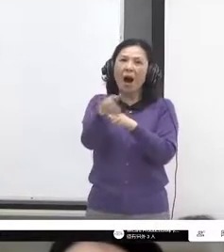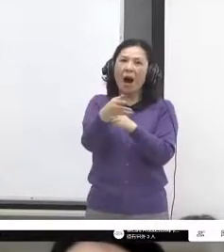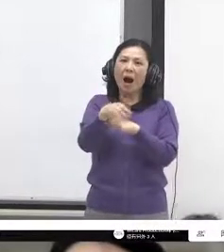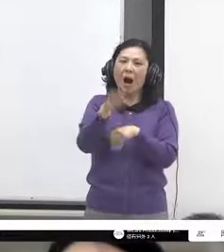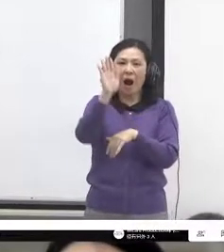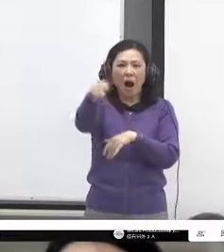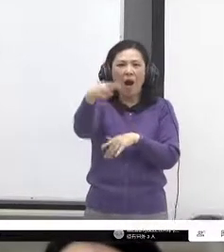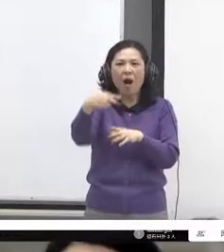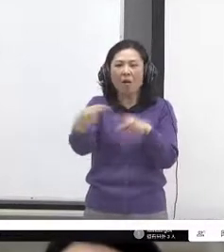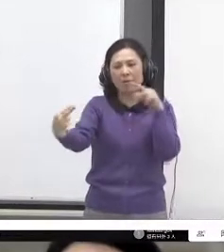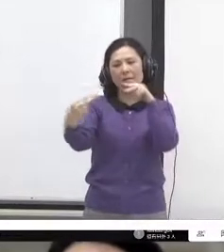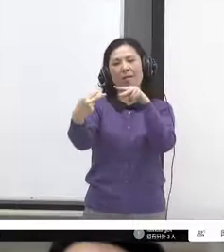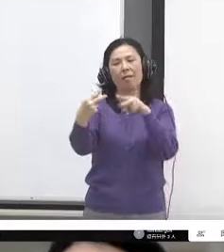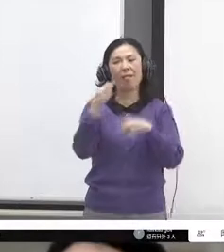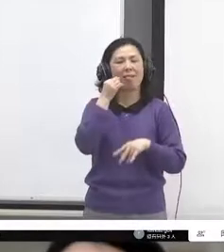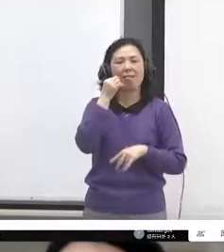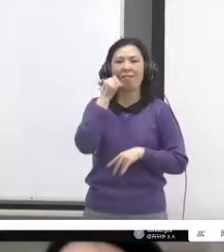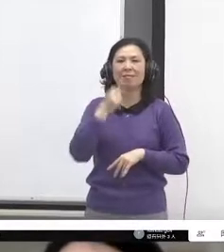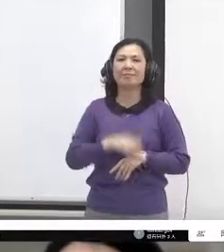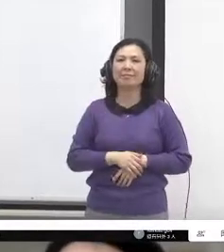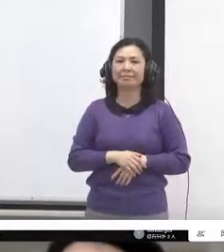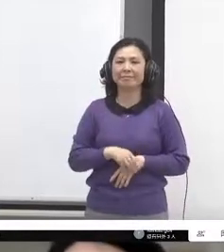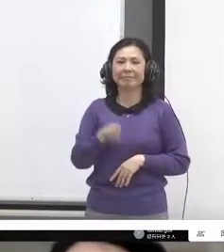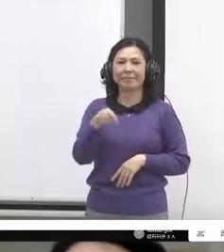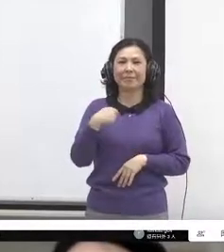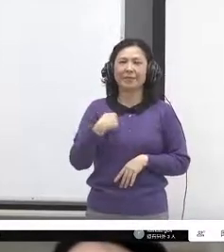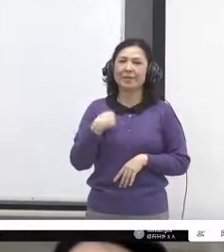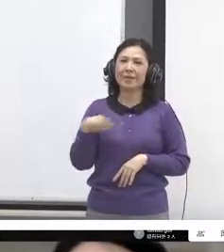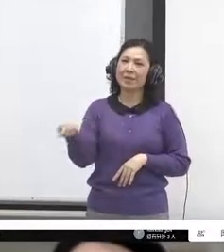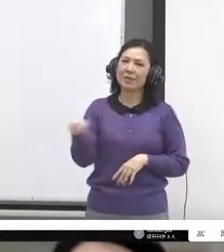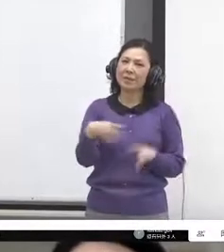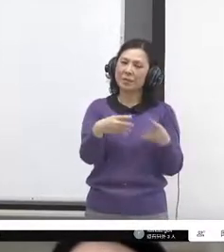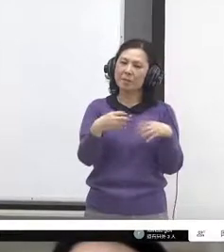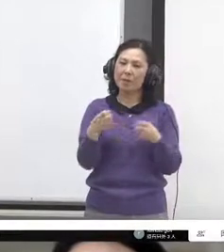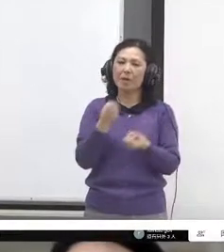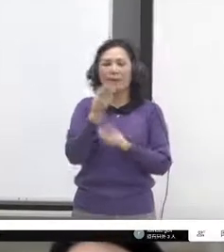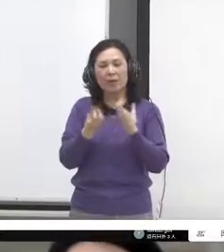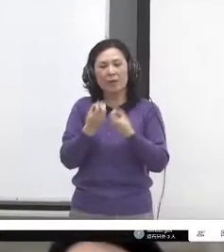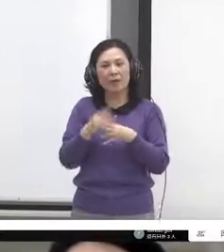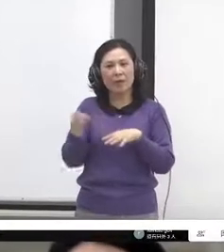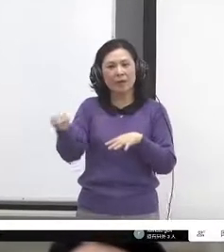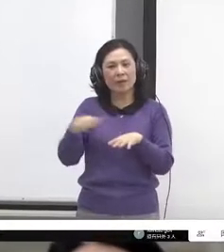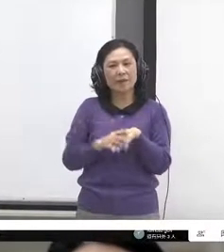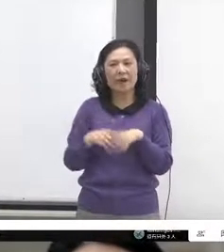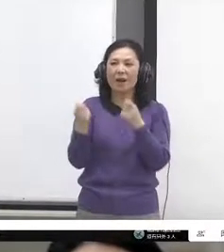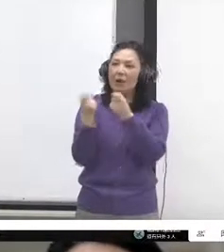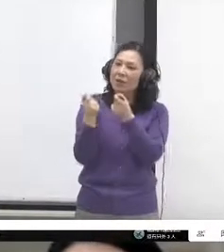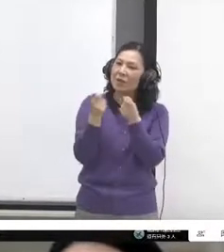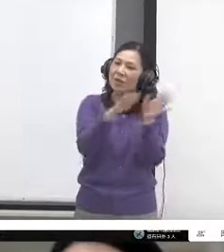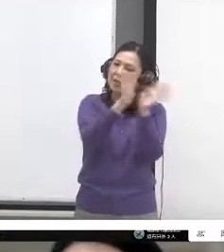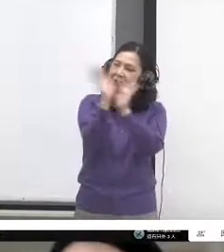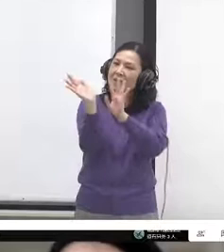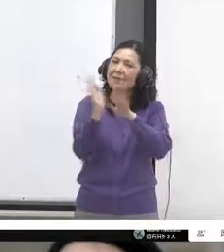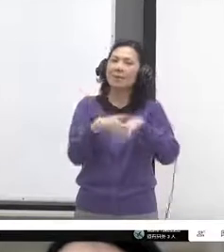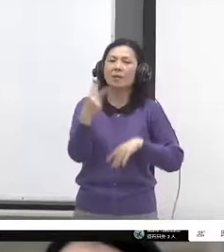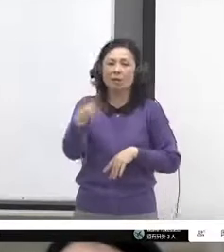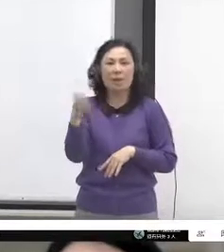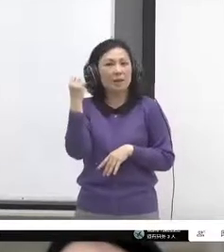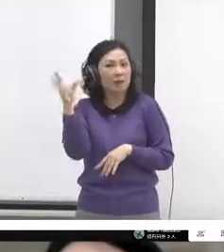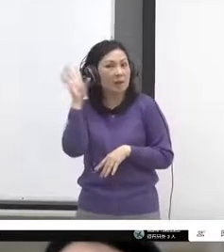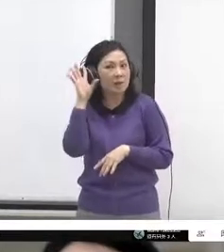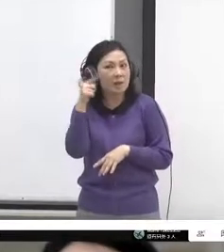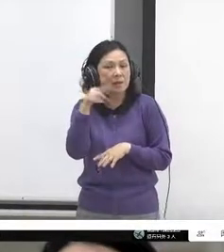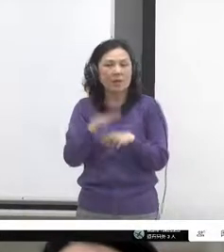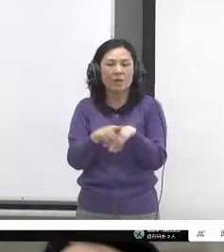and news about that and facing the virus together. And the first event is how